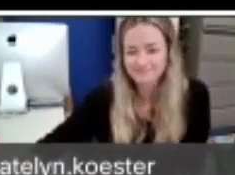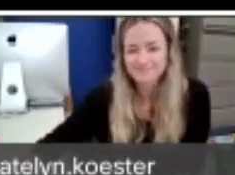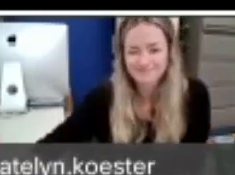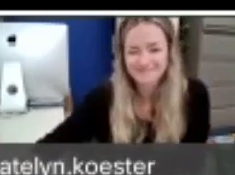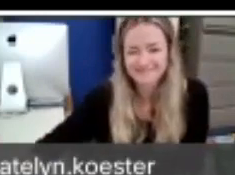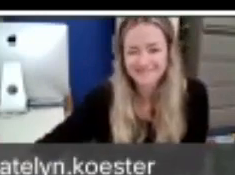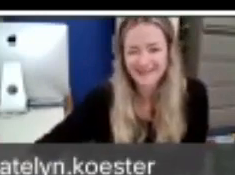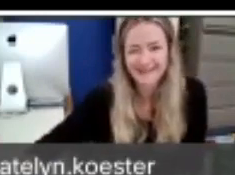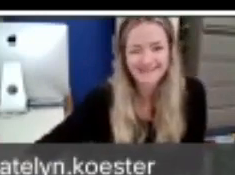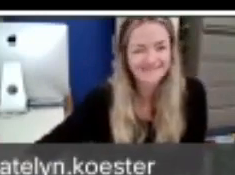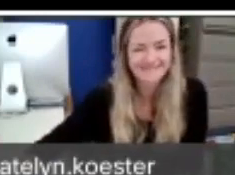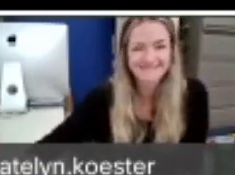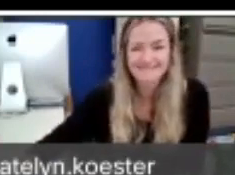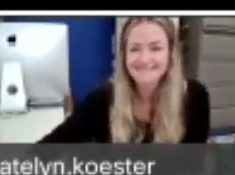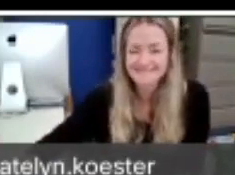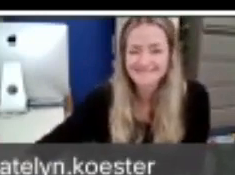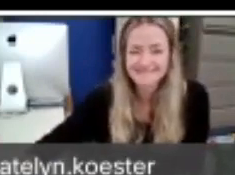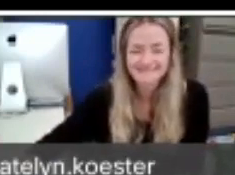job.